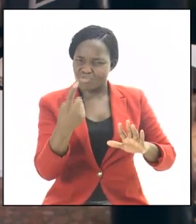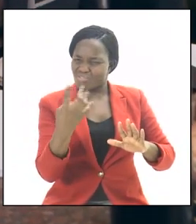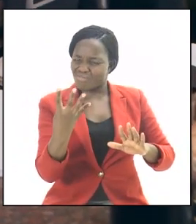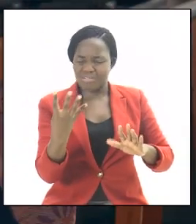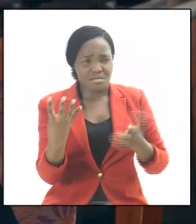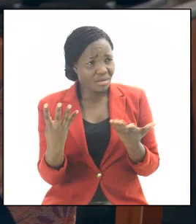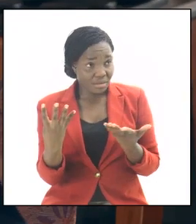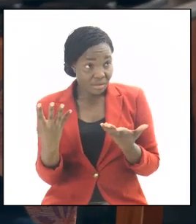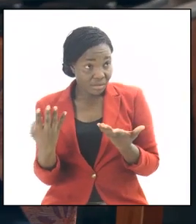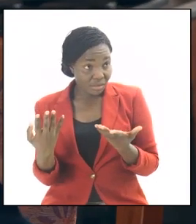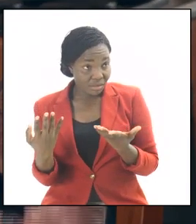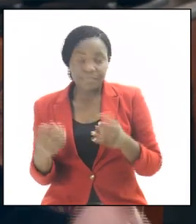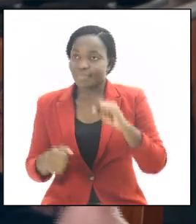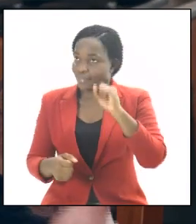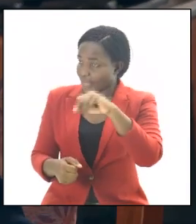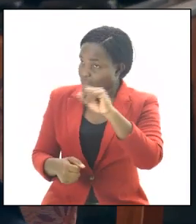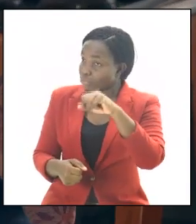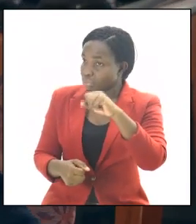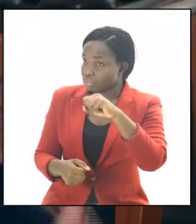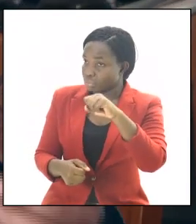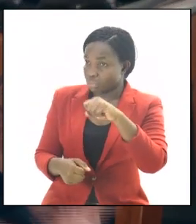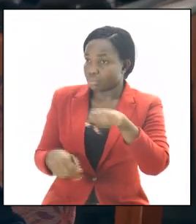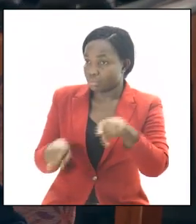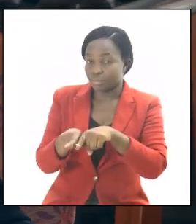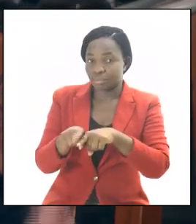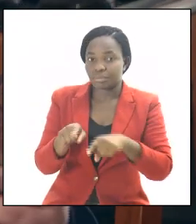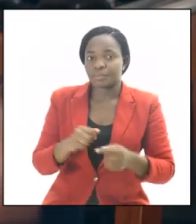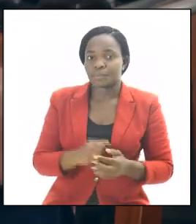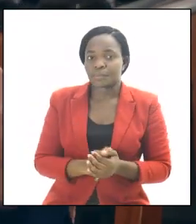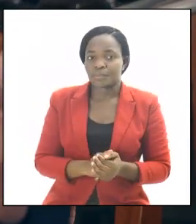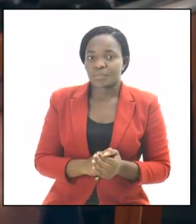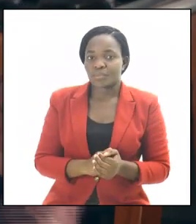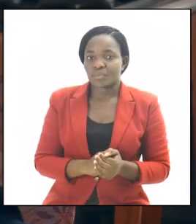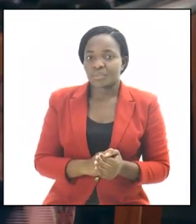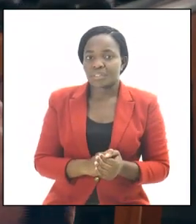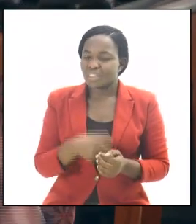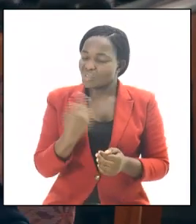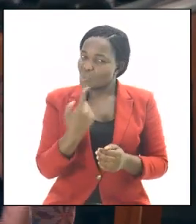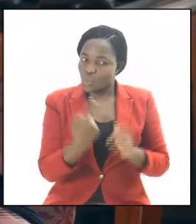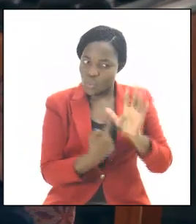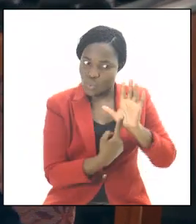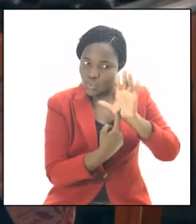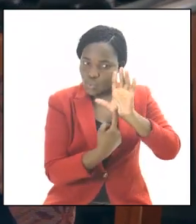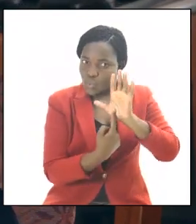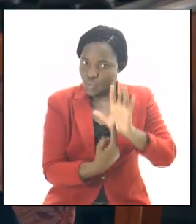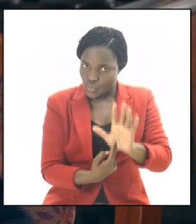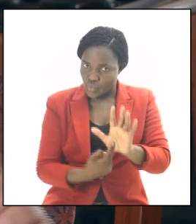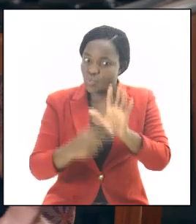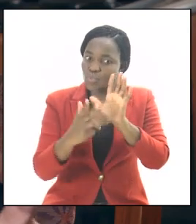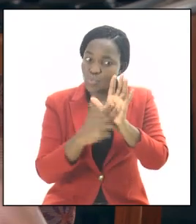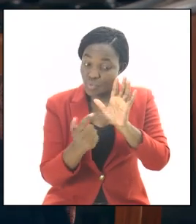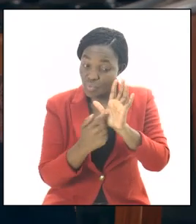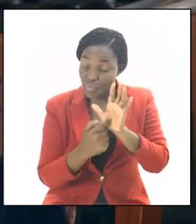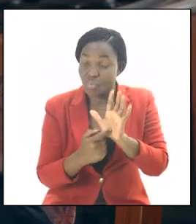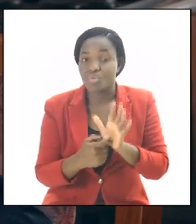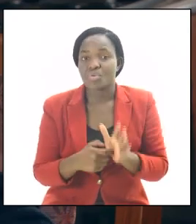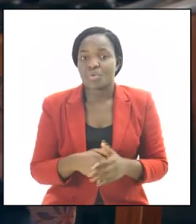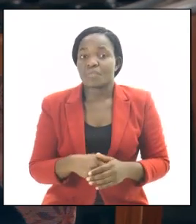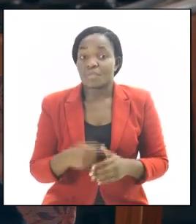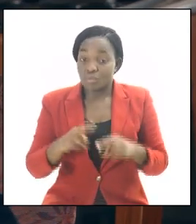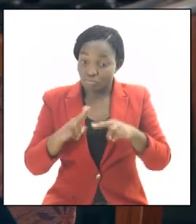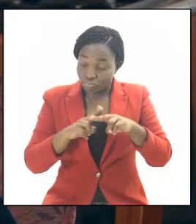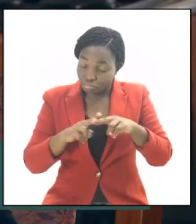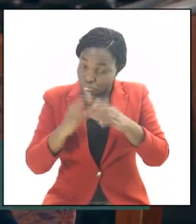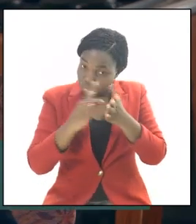3.14. Yes, of course it is. This is just a demonstration to prove that, Ben. We are using